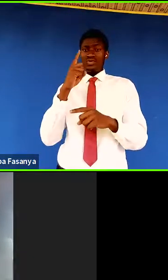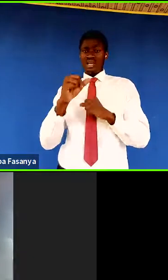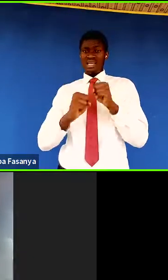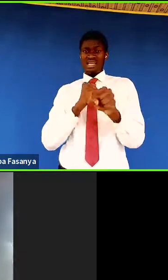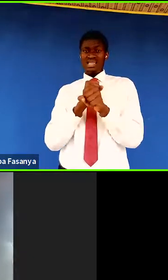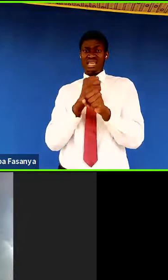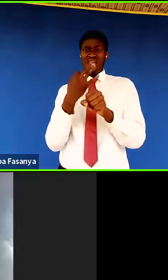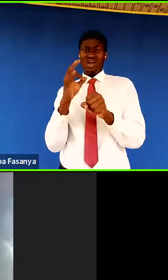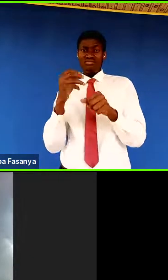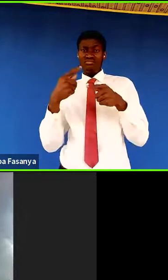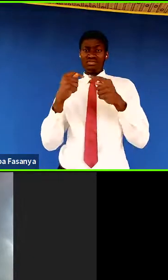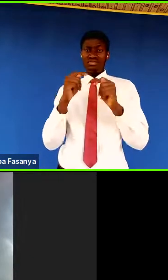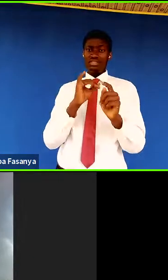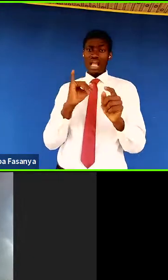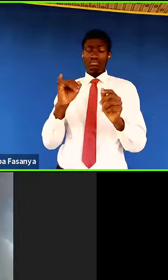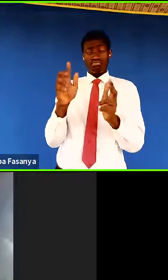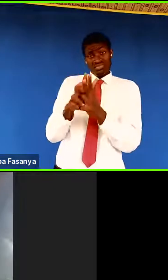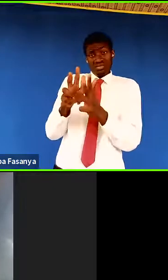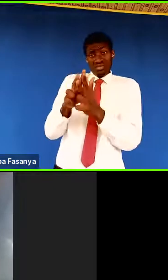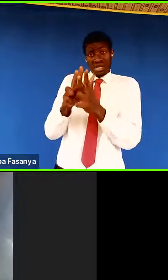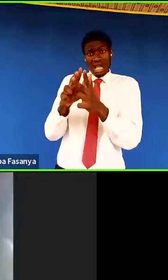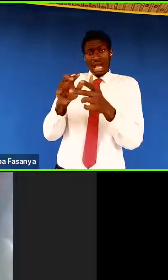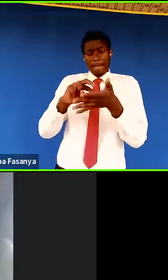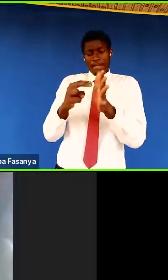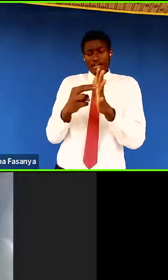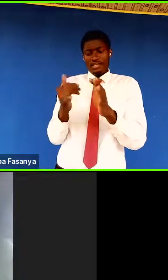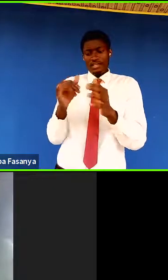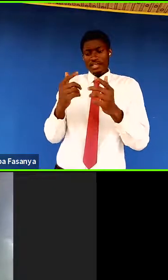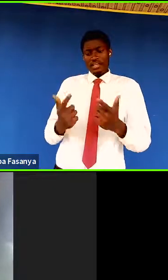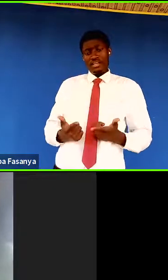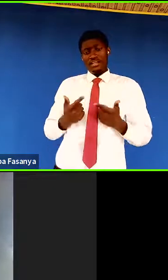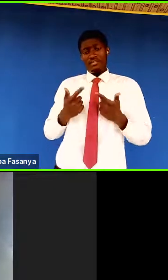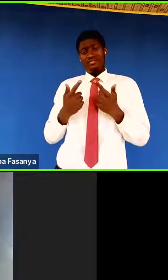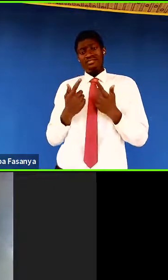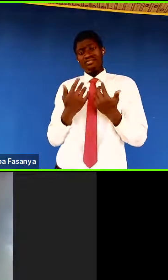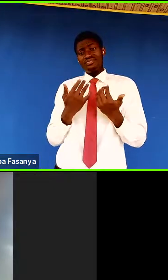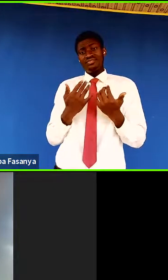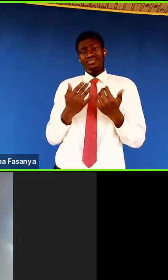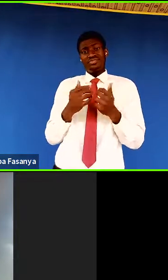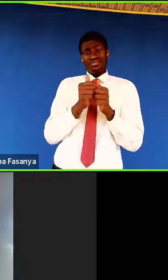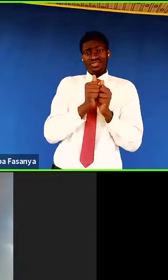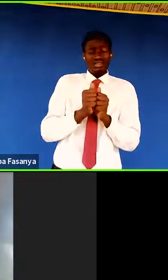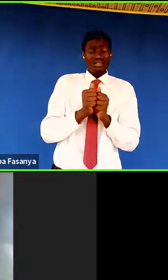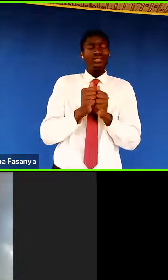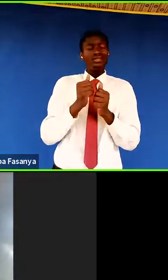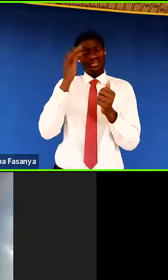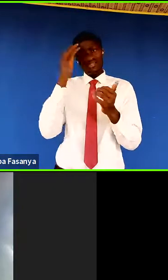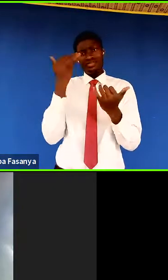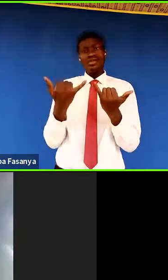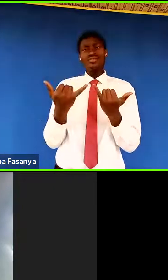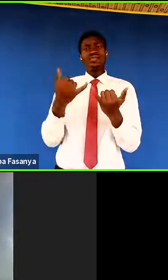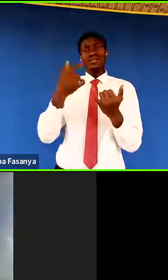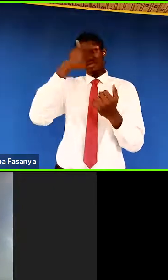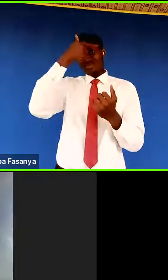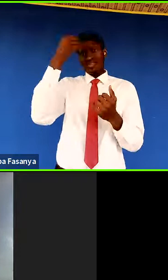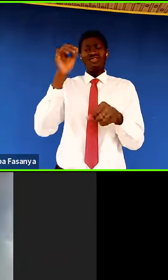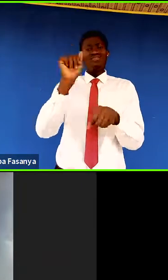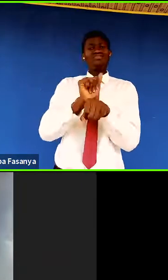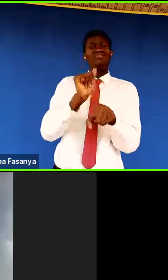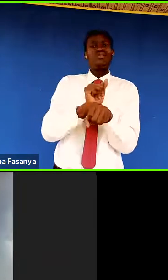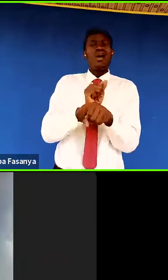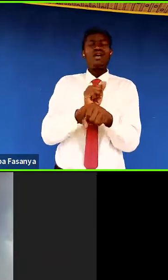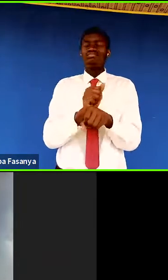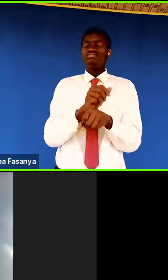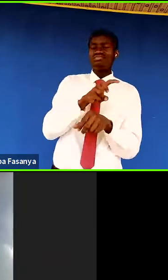living. These days, because of work, career, we find out that sometimes the couple, they're not staying together. So they may come after